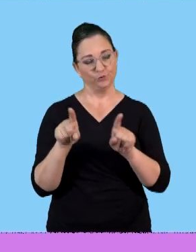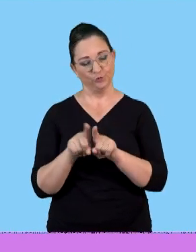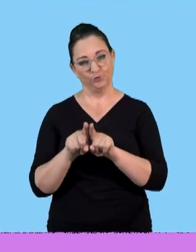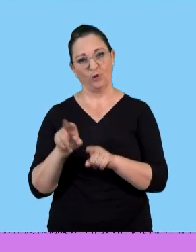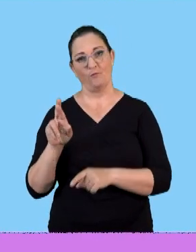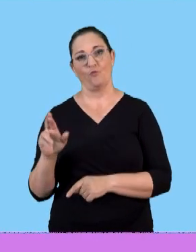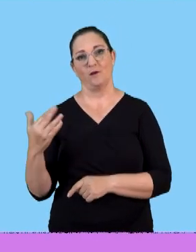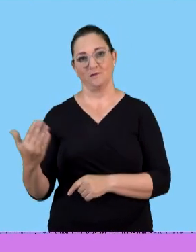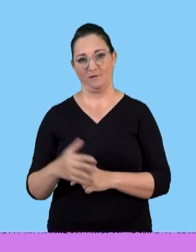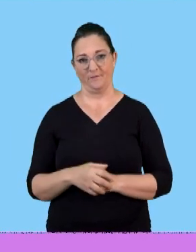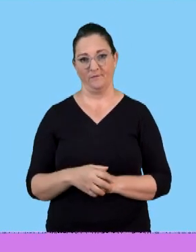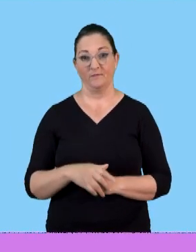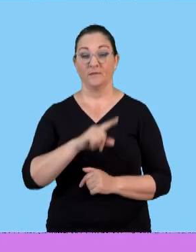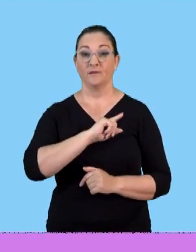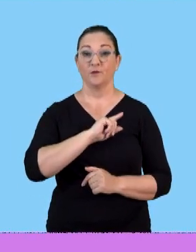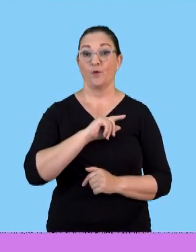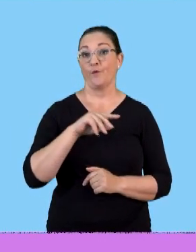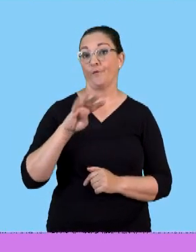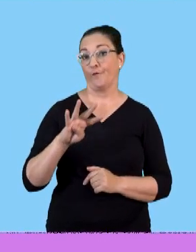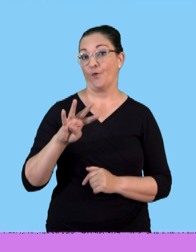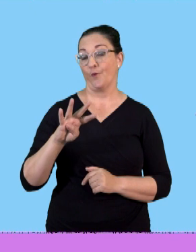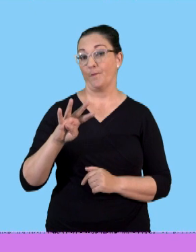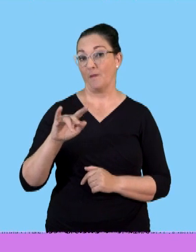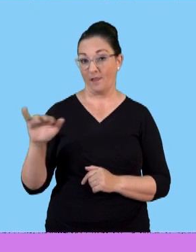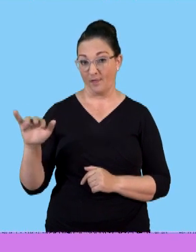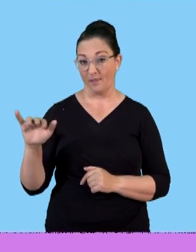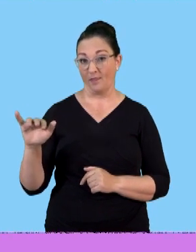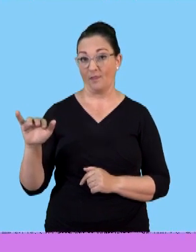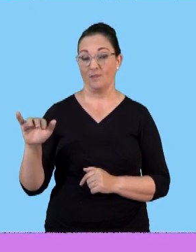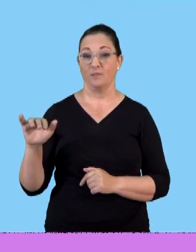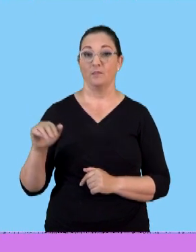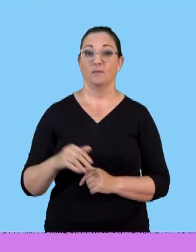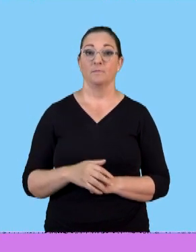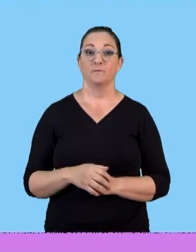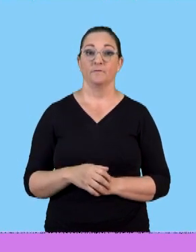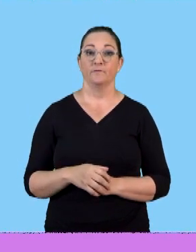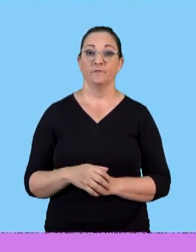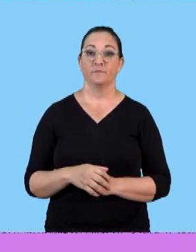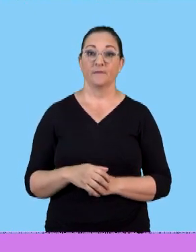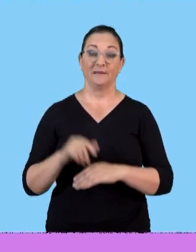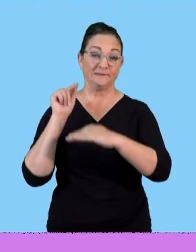will also do on my right-hand side. So therefore here I will write 4 million